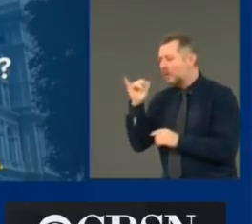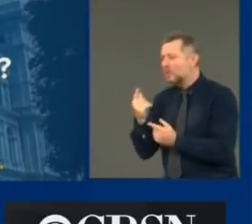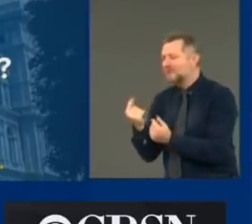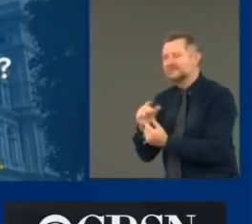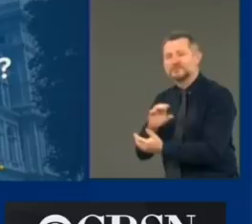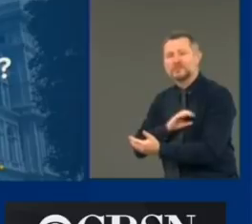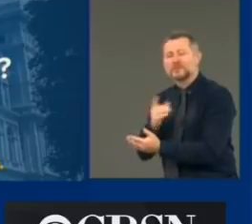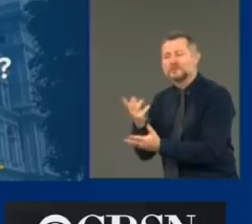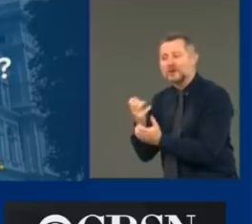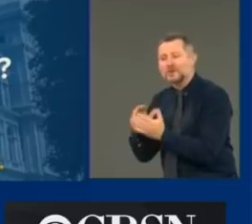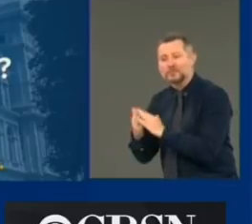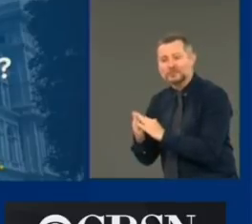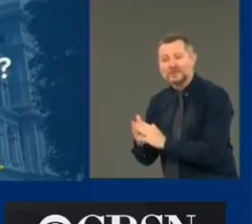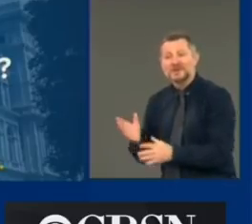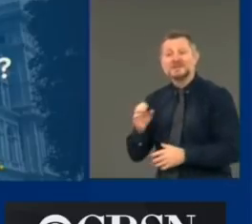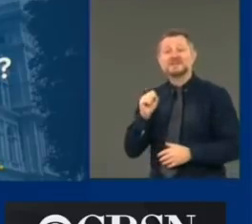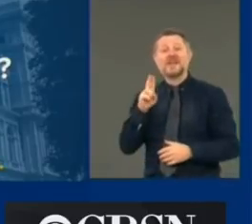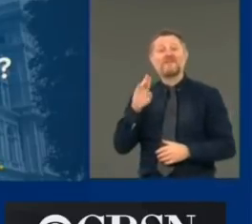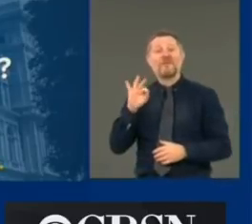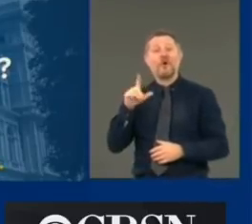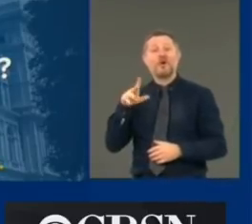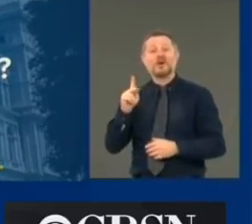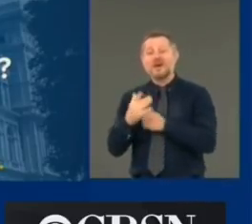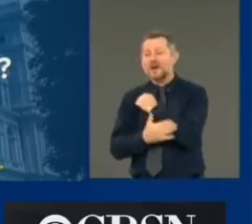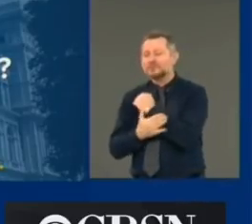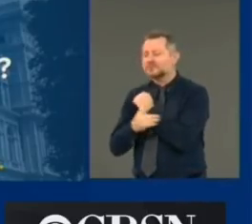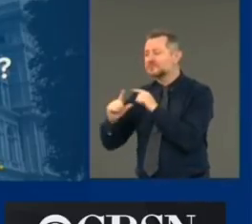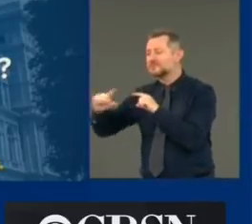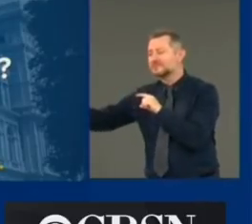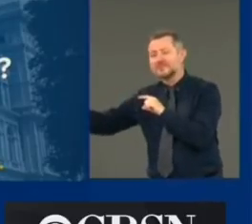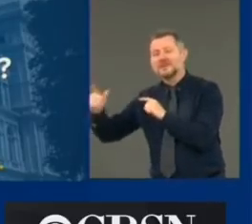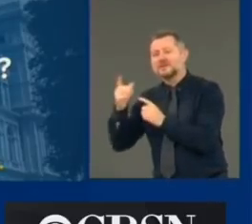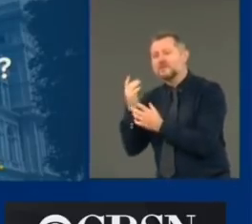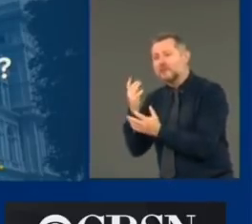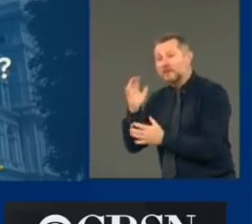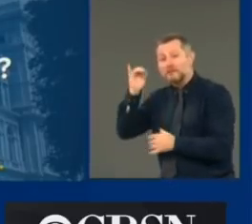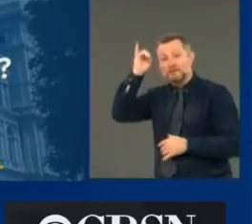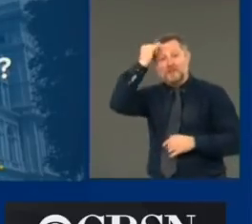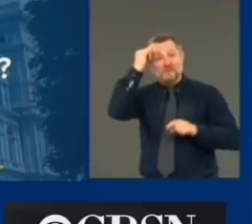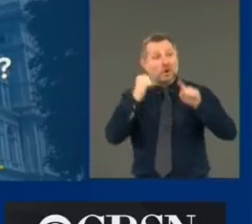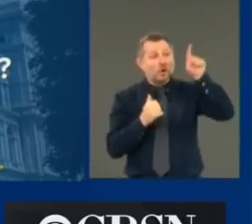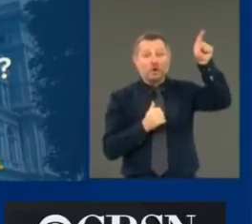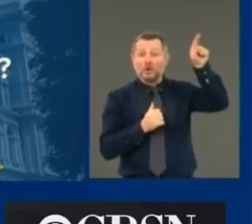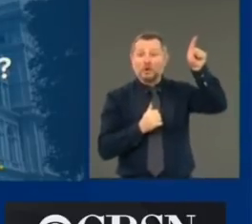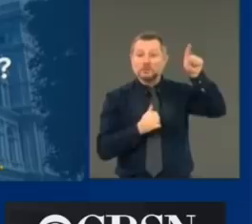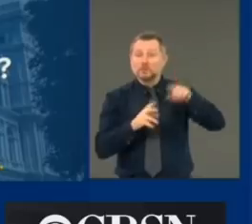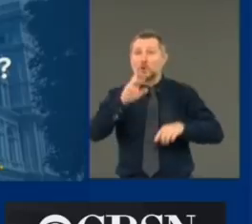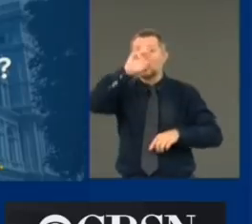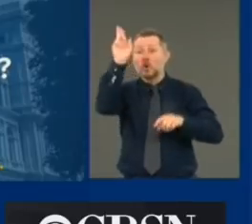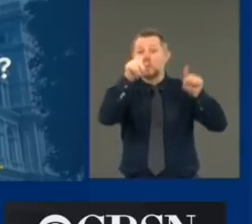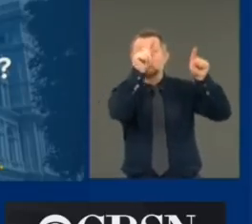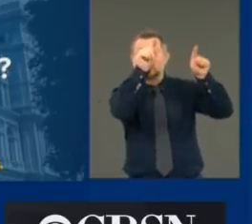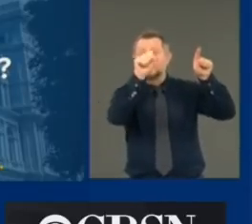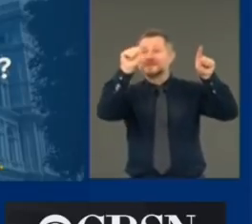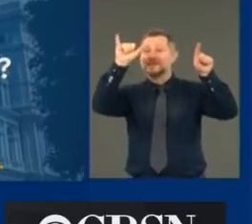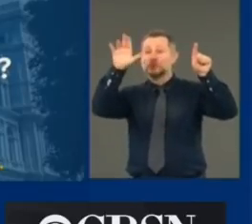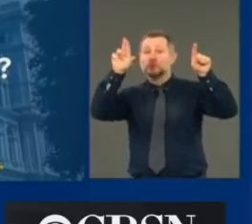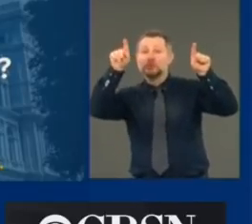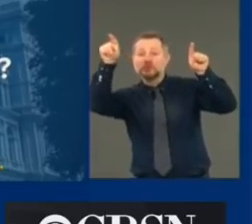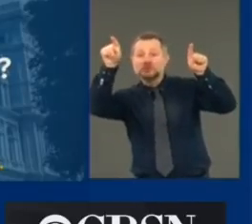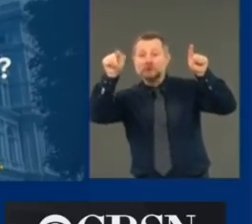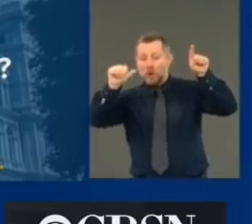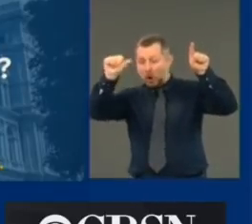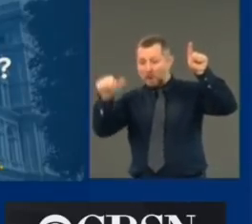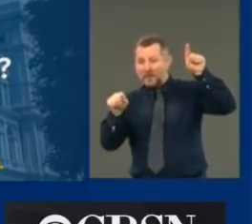2020. Suffolk County, you tell us. Buffalo, you tell us. Rochester, Syracuse, Albany, Utica,